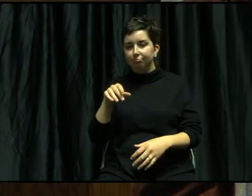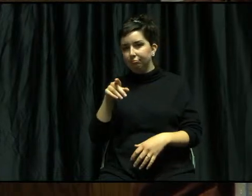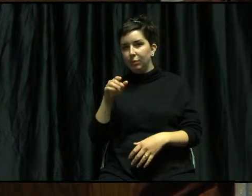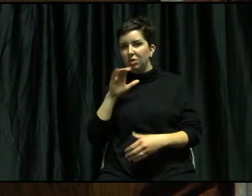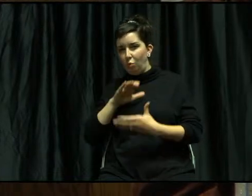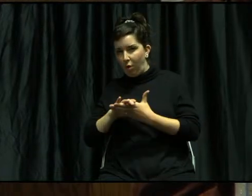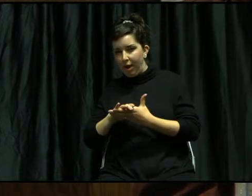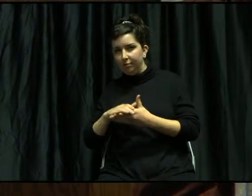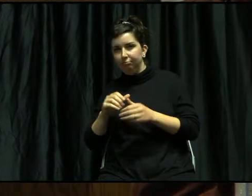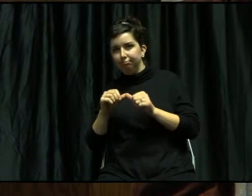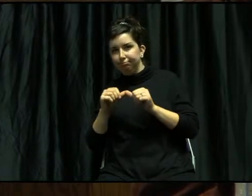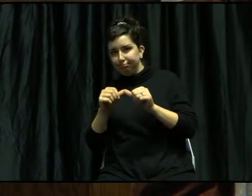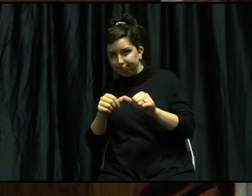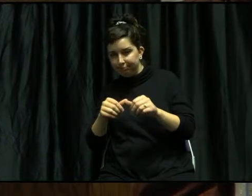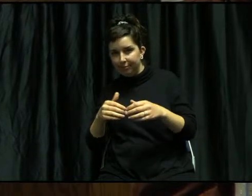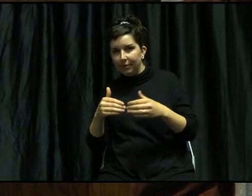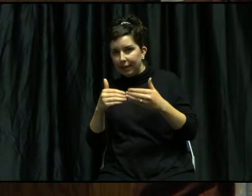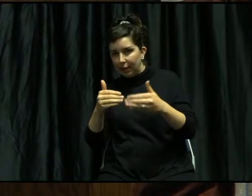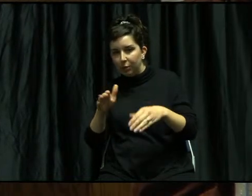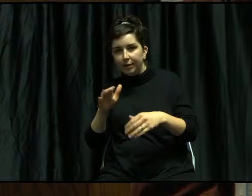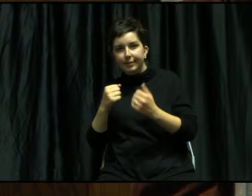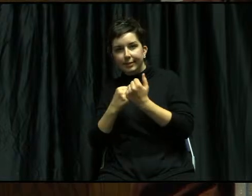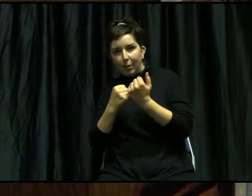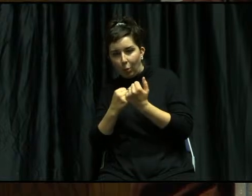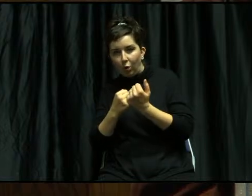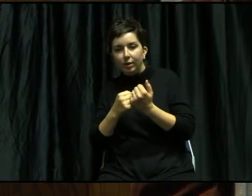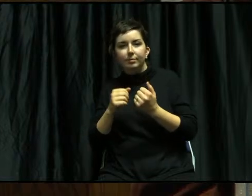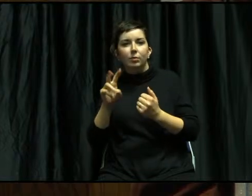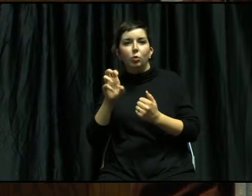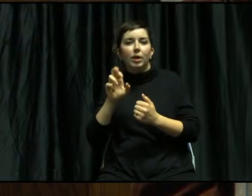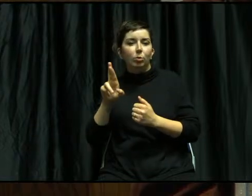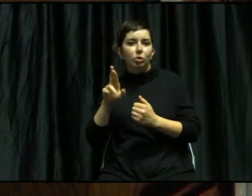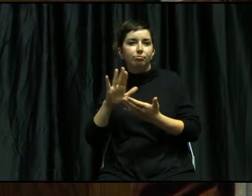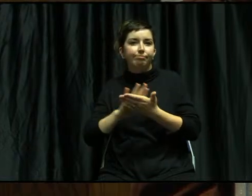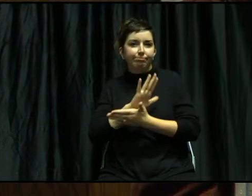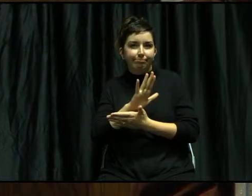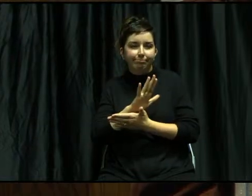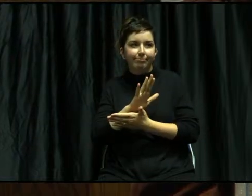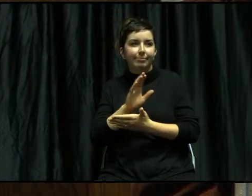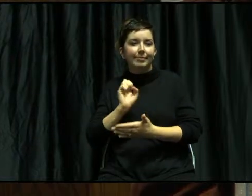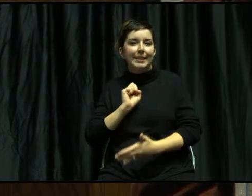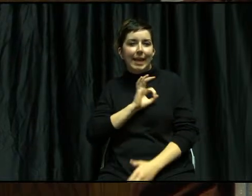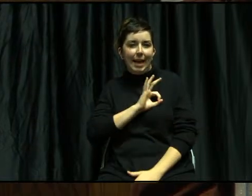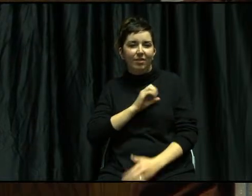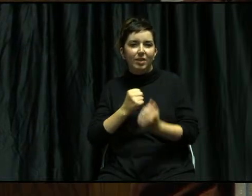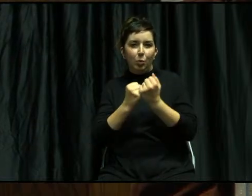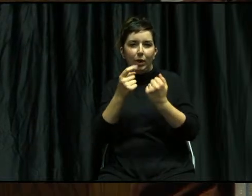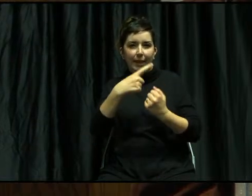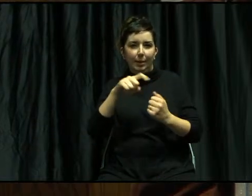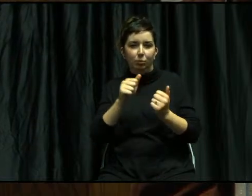of support for Weber State University's outstanding faculty.